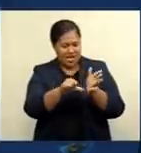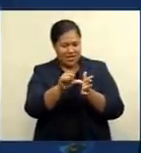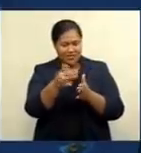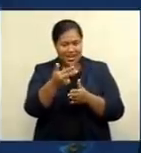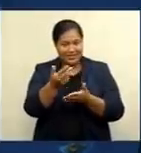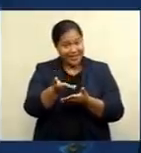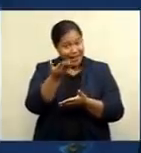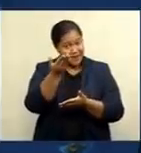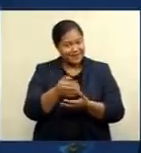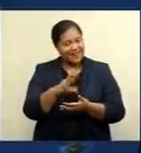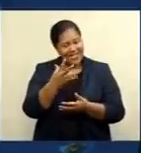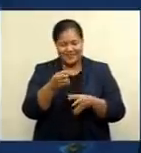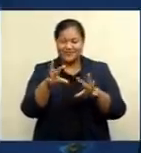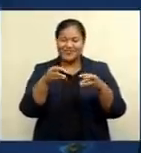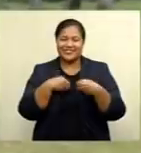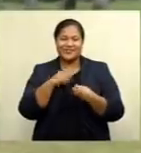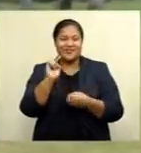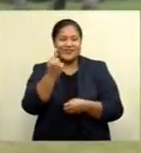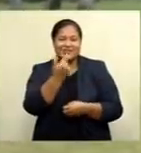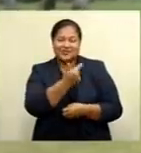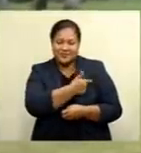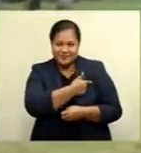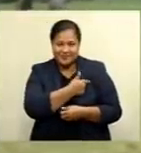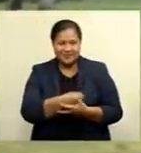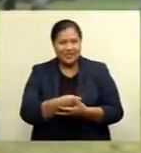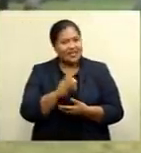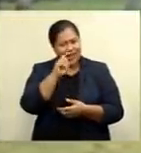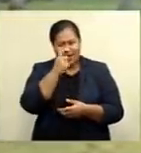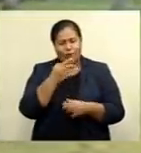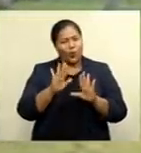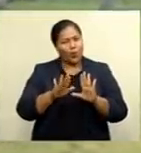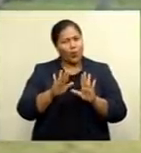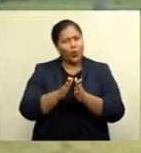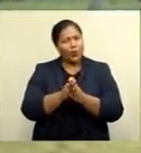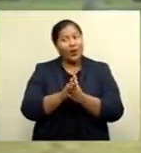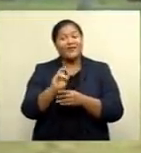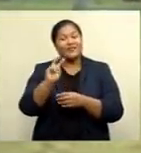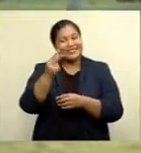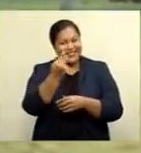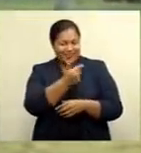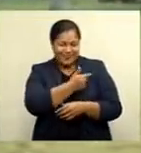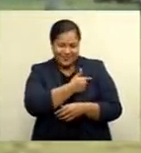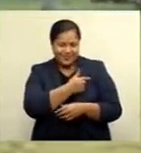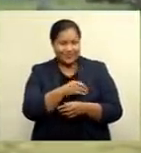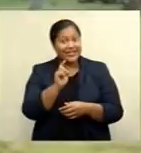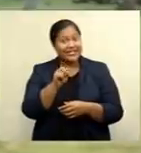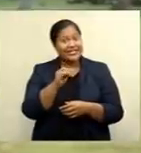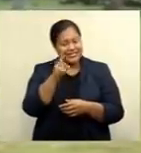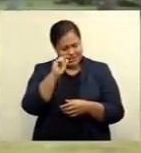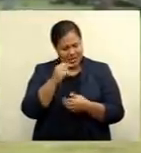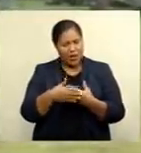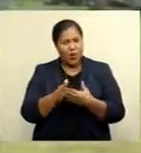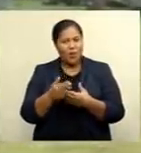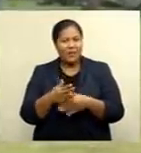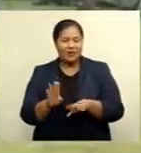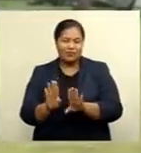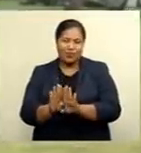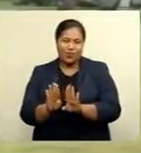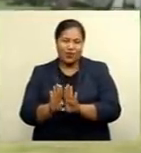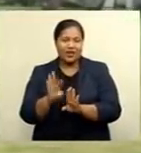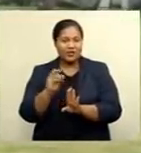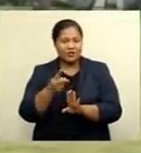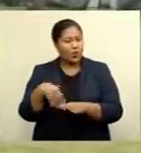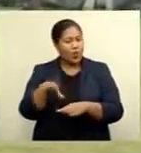18 have received their first dose. They can't wait to receive their second jab. This is a ticket that will open up borders and lifting